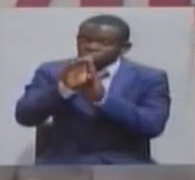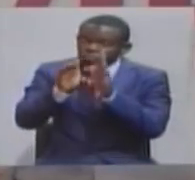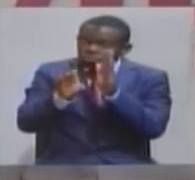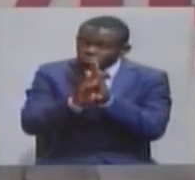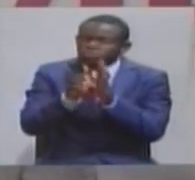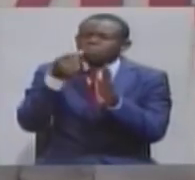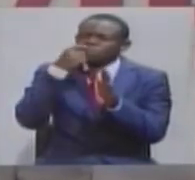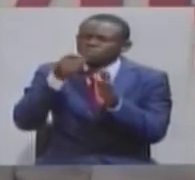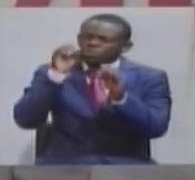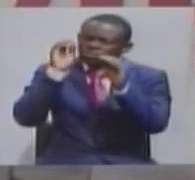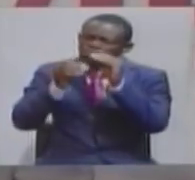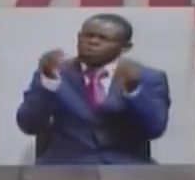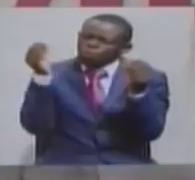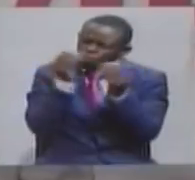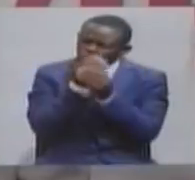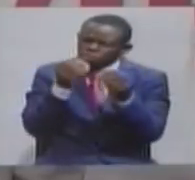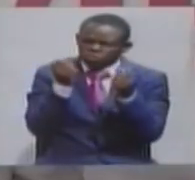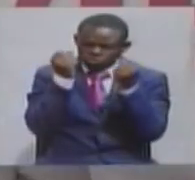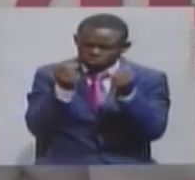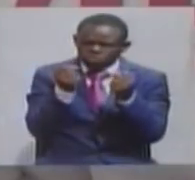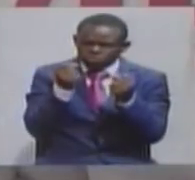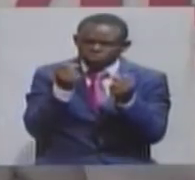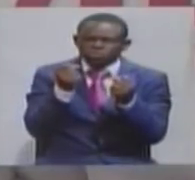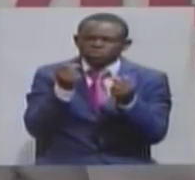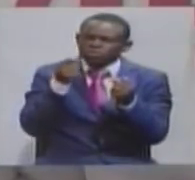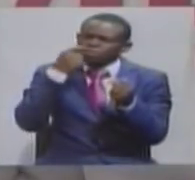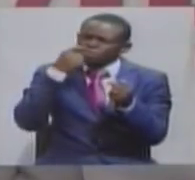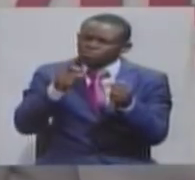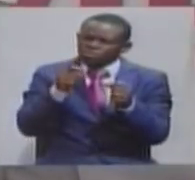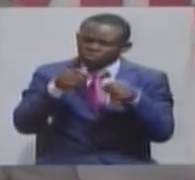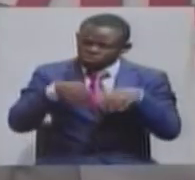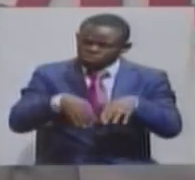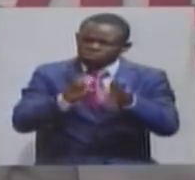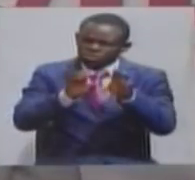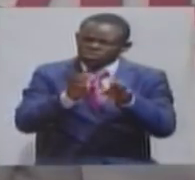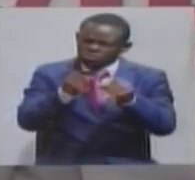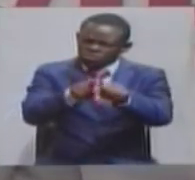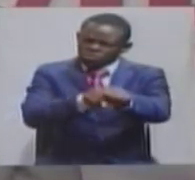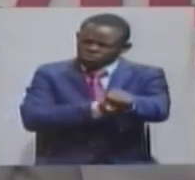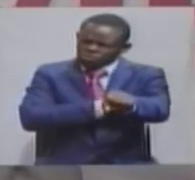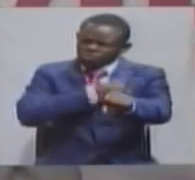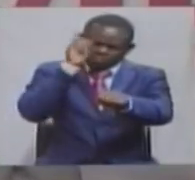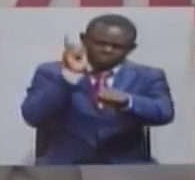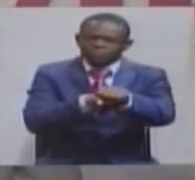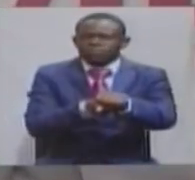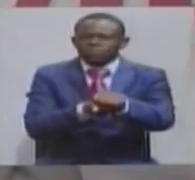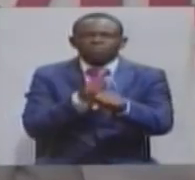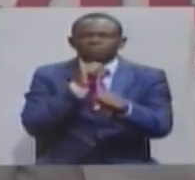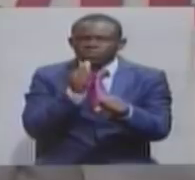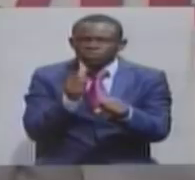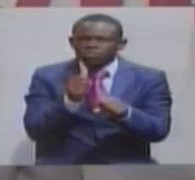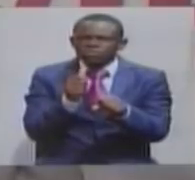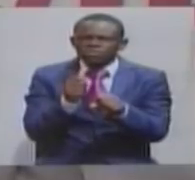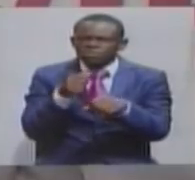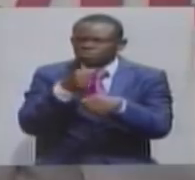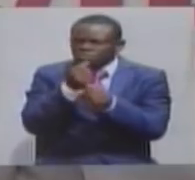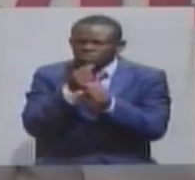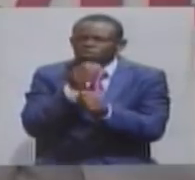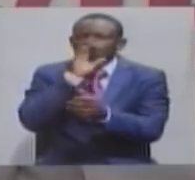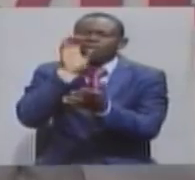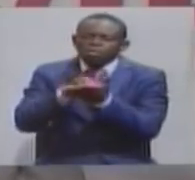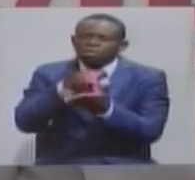outlive the PF, it will outlive the UPND, to outlive all the political parties. We can't just rush it into Parliament. We decided that we are going to